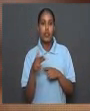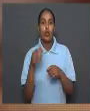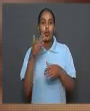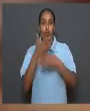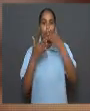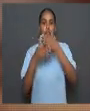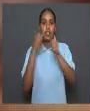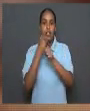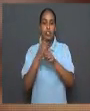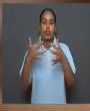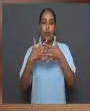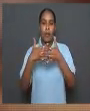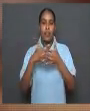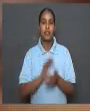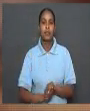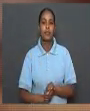construction equipment,